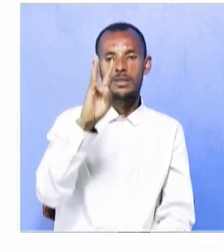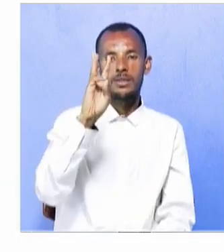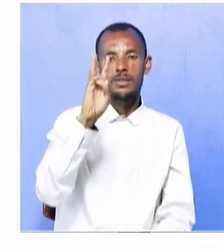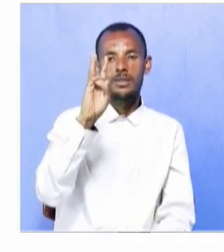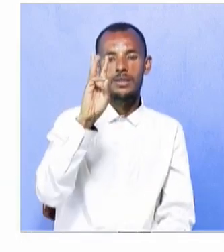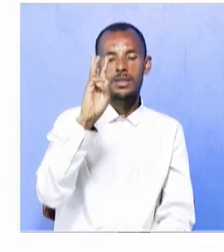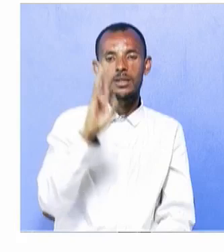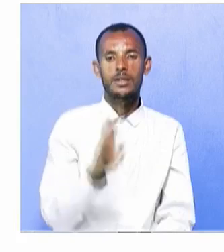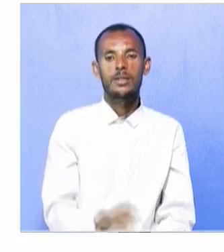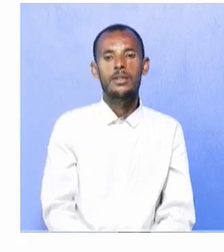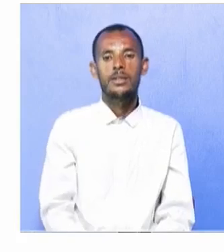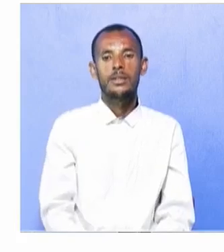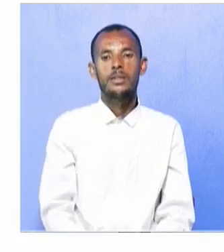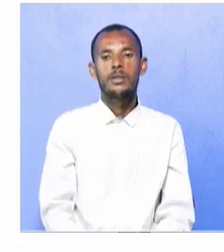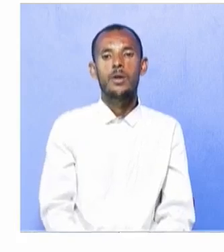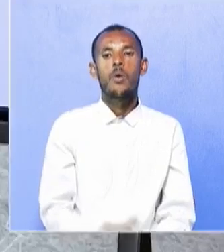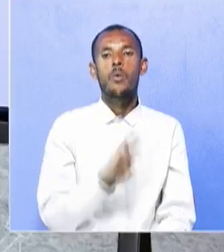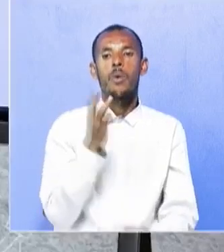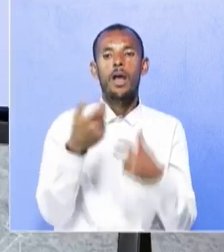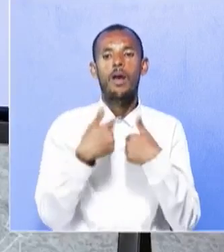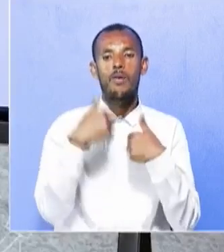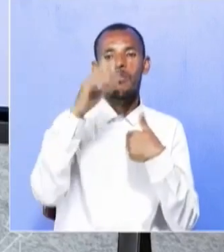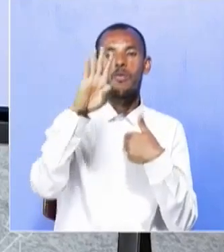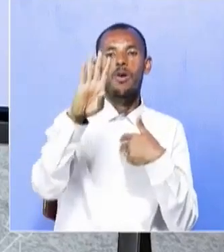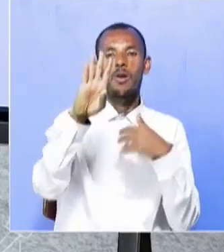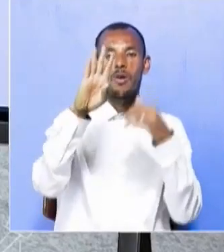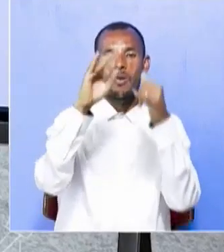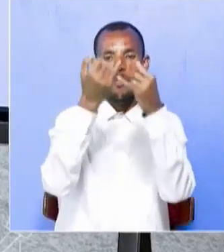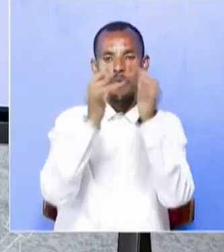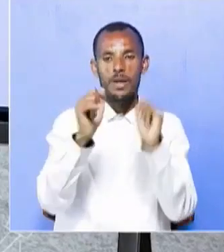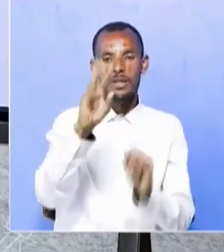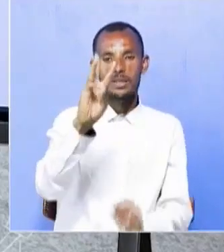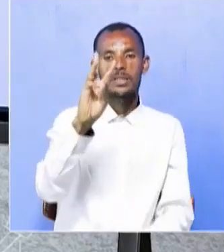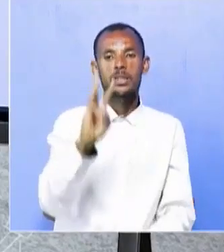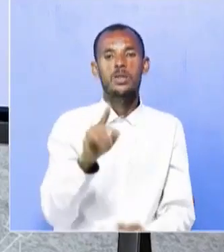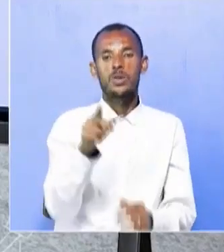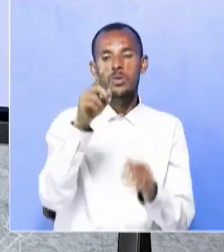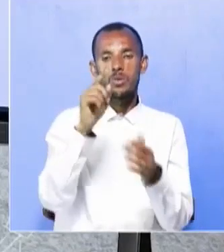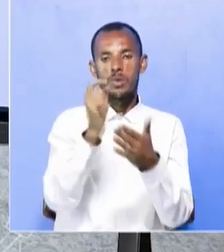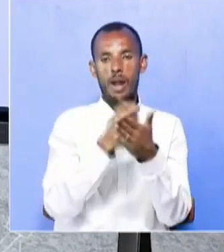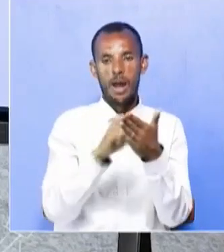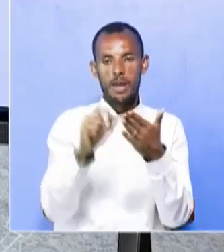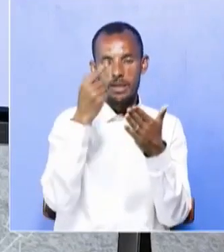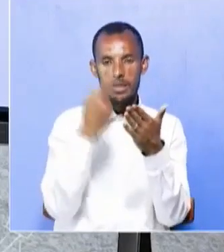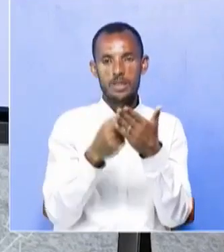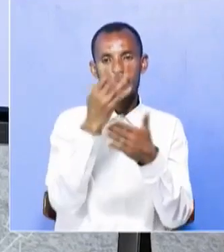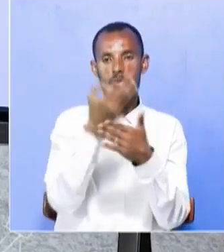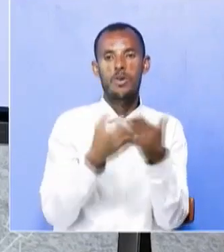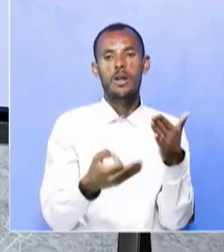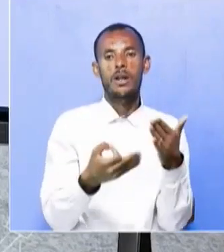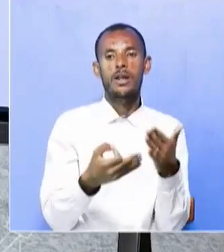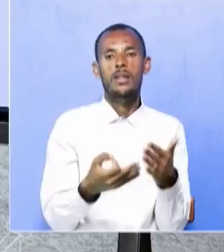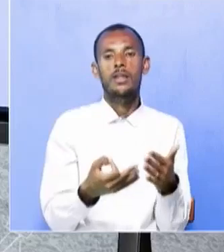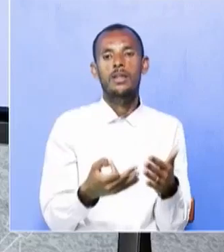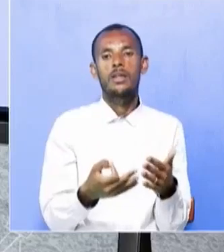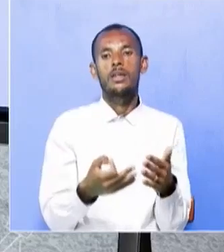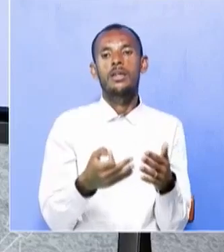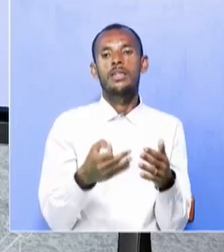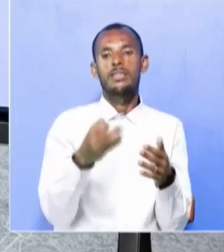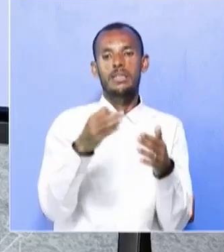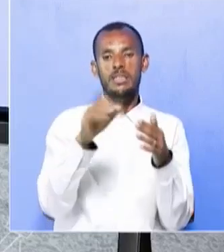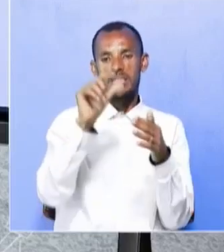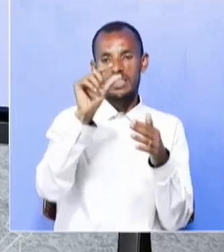6, okay? We have 4 over 6. So you need to write this 4 over 6 in the